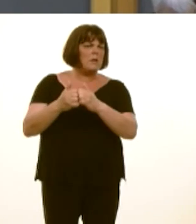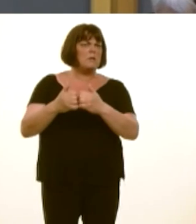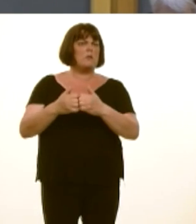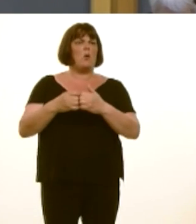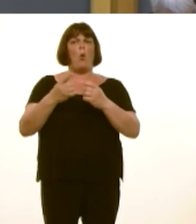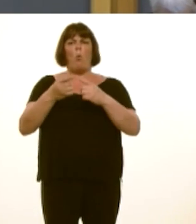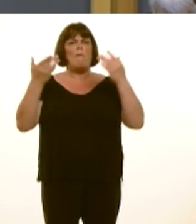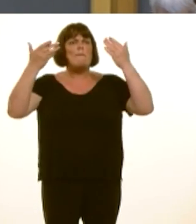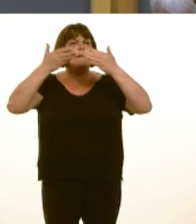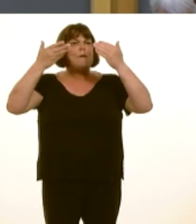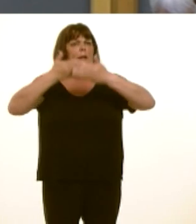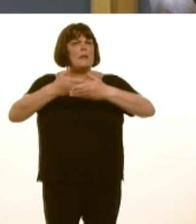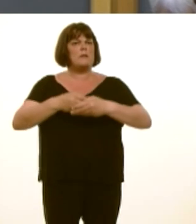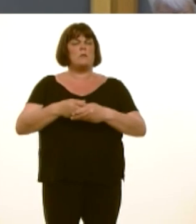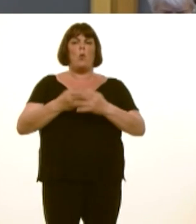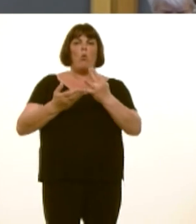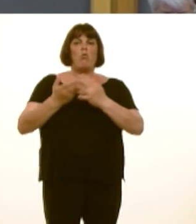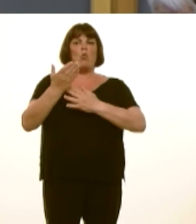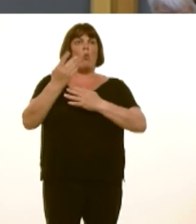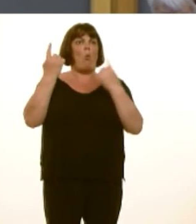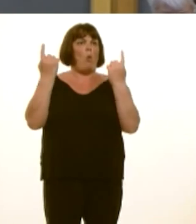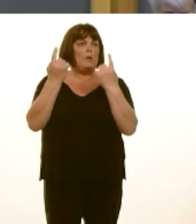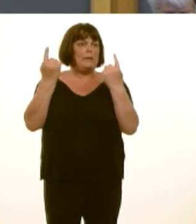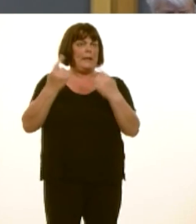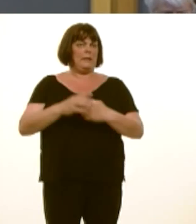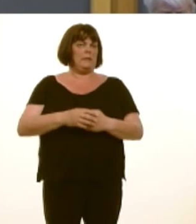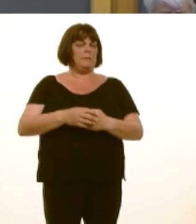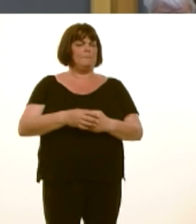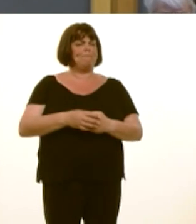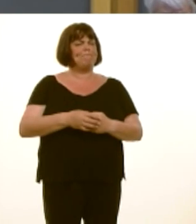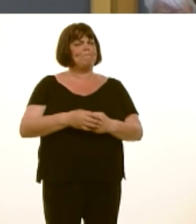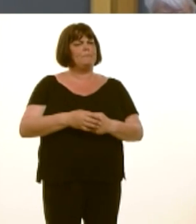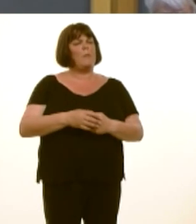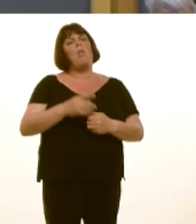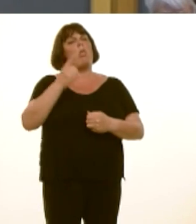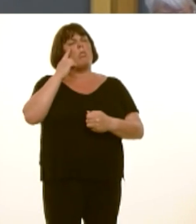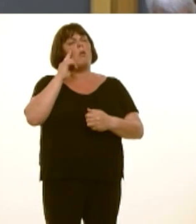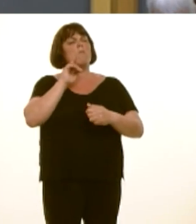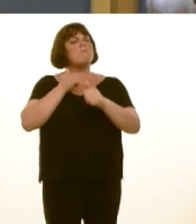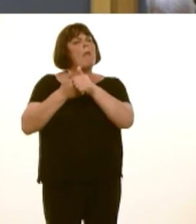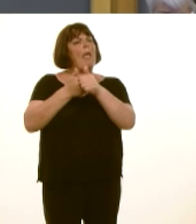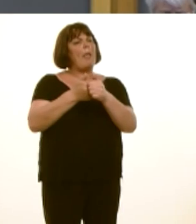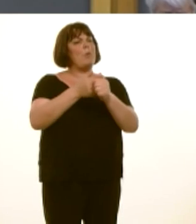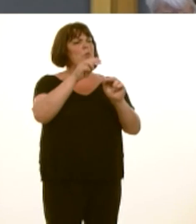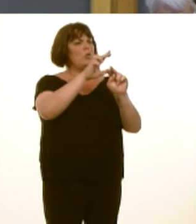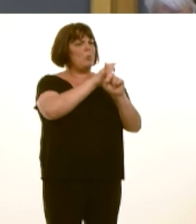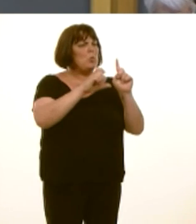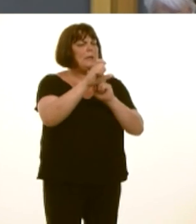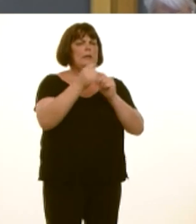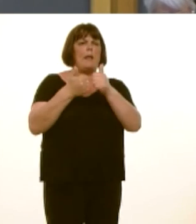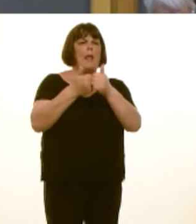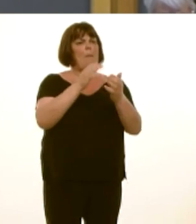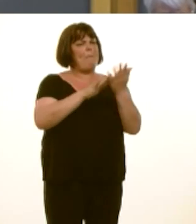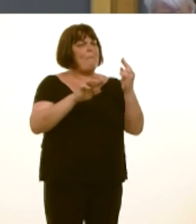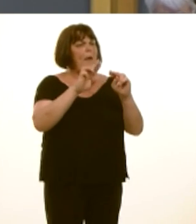weekday evenings, and indeed school holidays. And it would be very beneficial for parents and communities in Wales